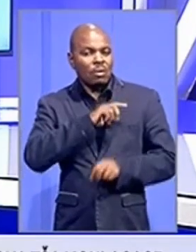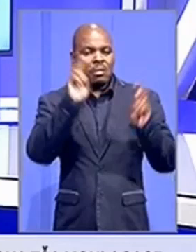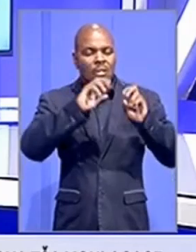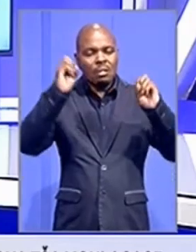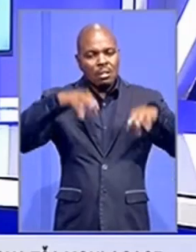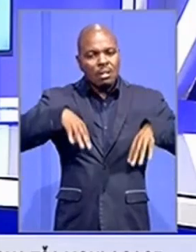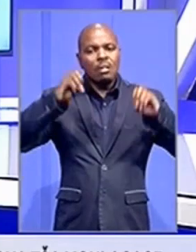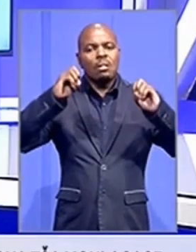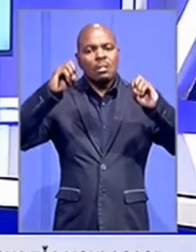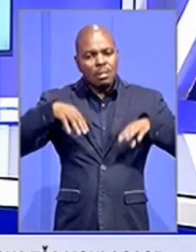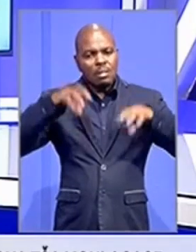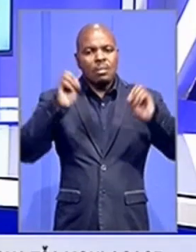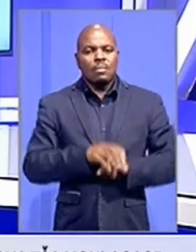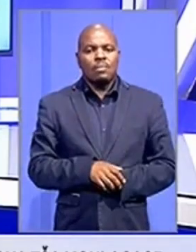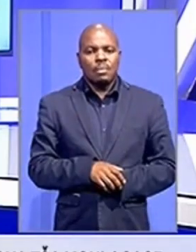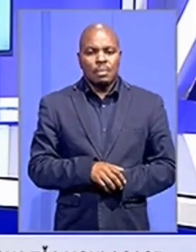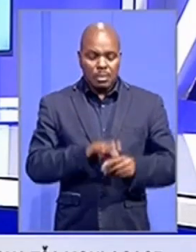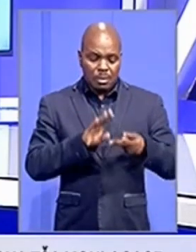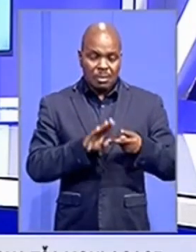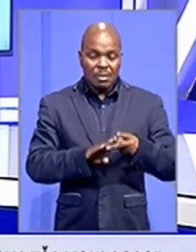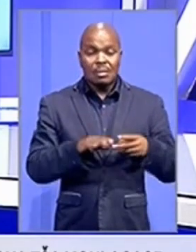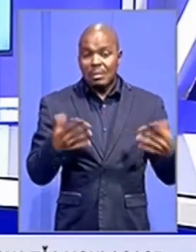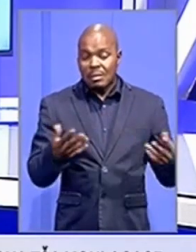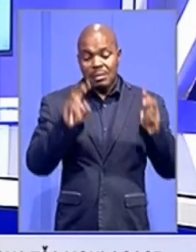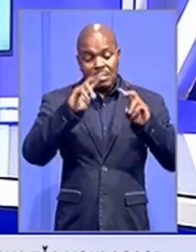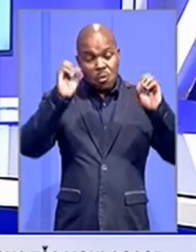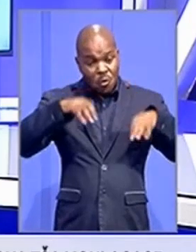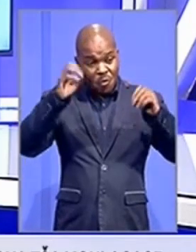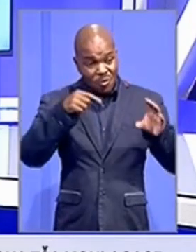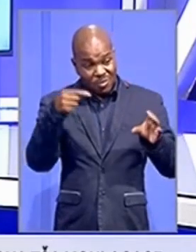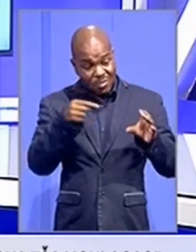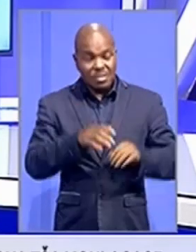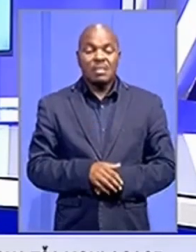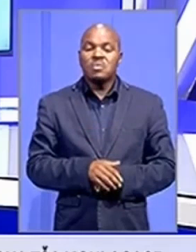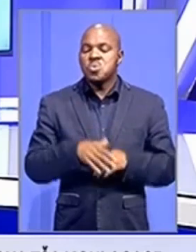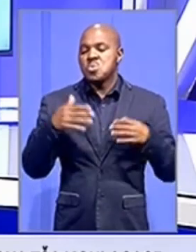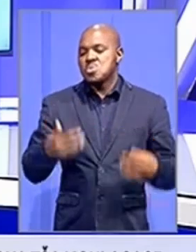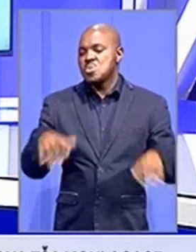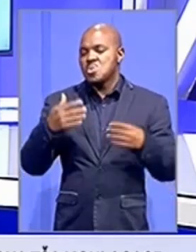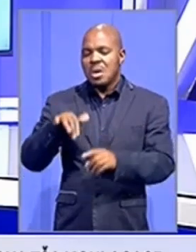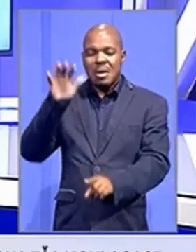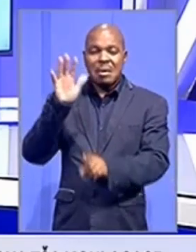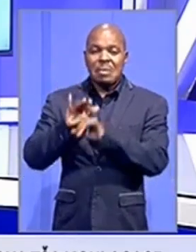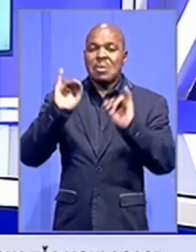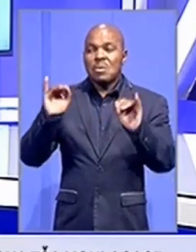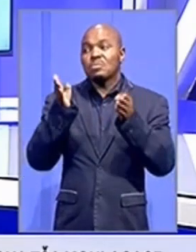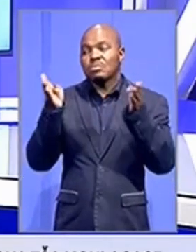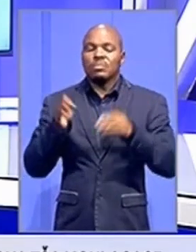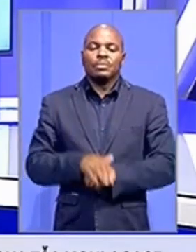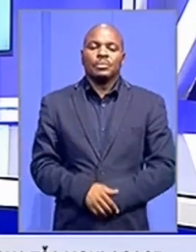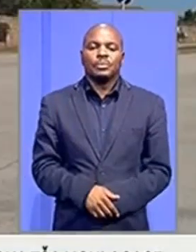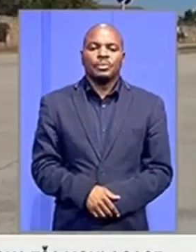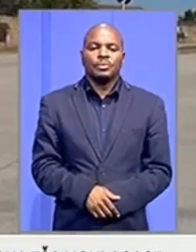ga motlhagase go begwa gore tiragalo ya go kgaoga ga motlhagase e na le ditlamorago tse sa lokago